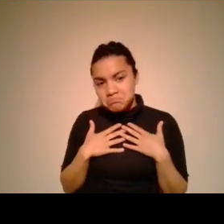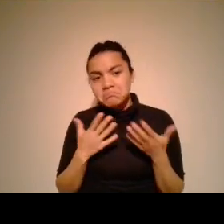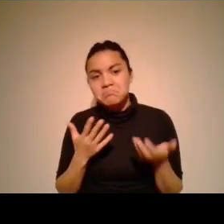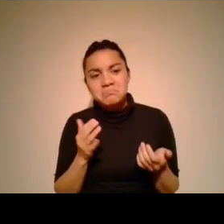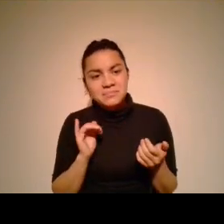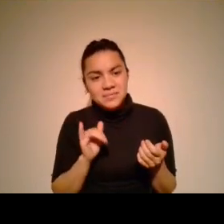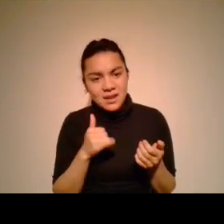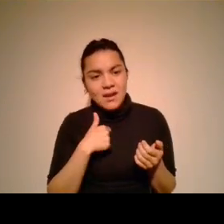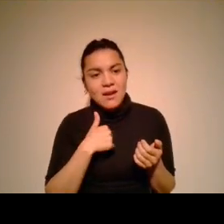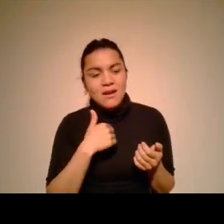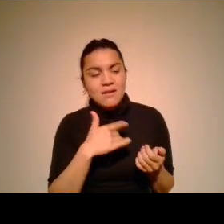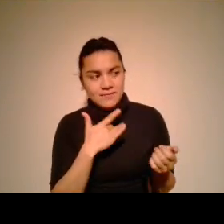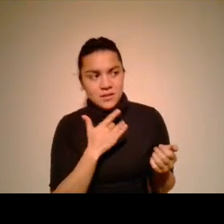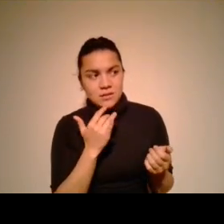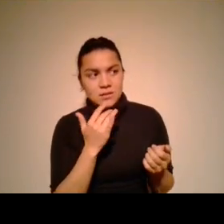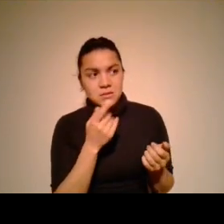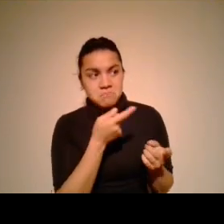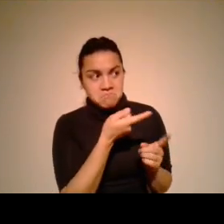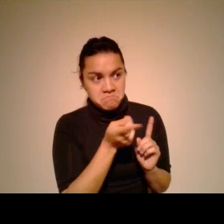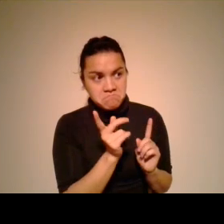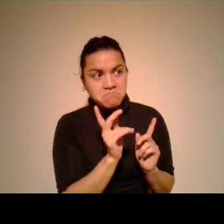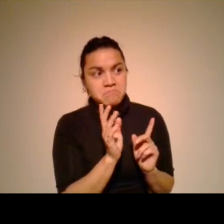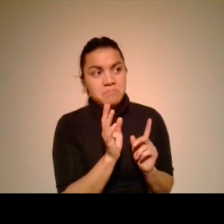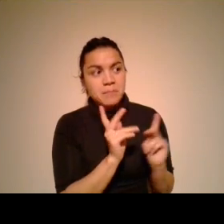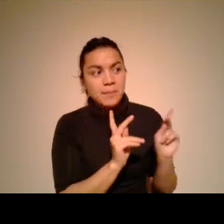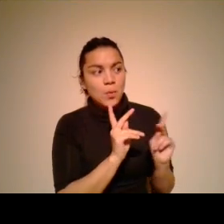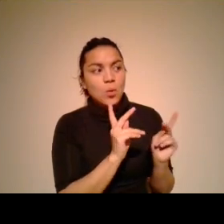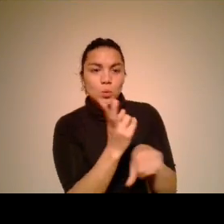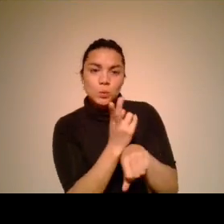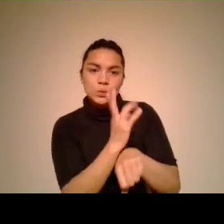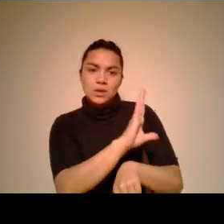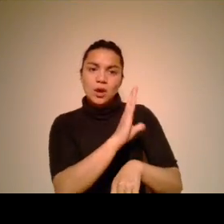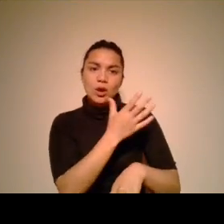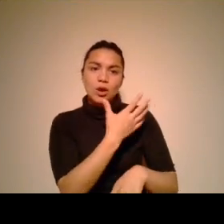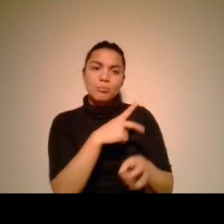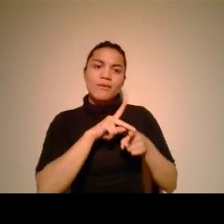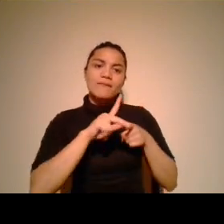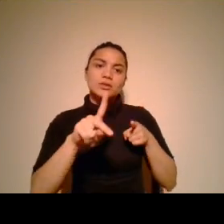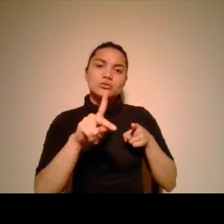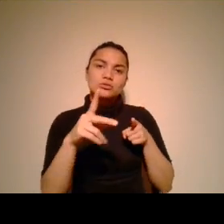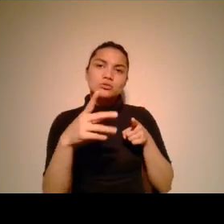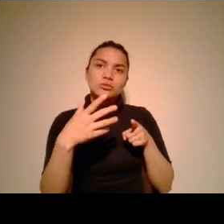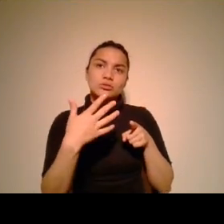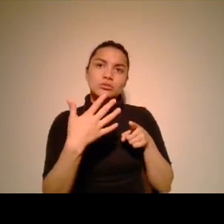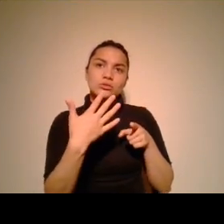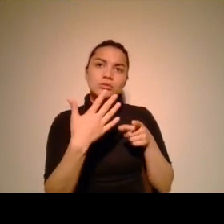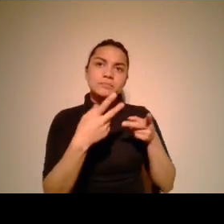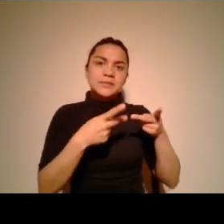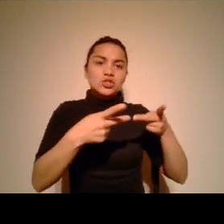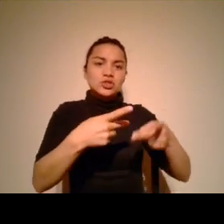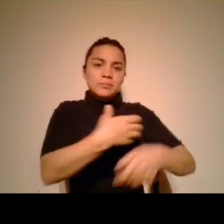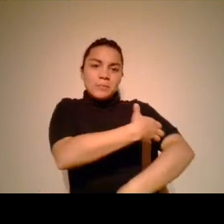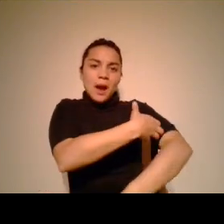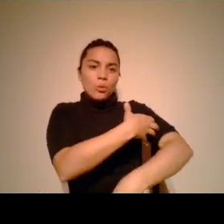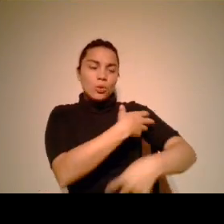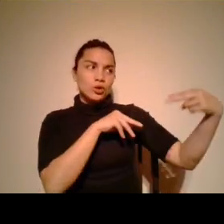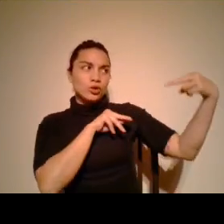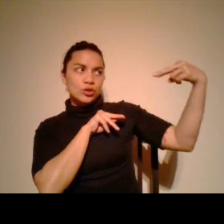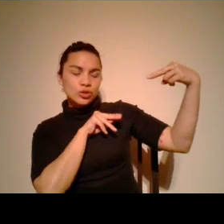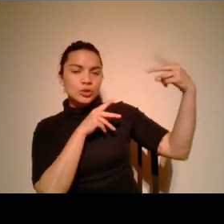feeling like people are sort of directly leveraging their professional sort of position over me as a way